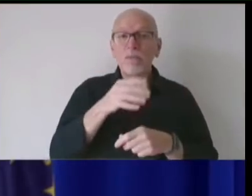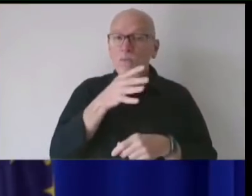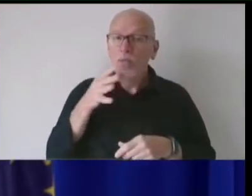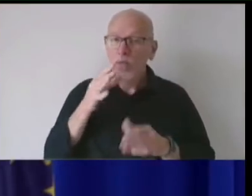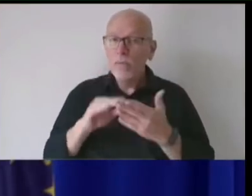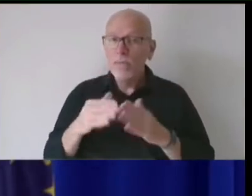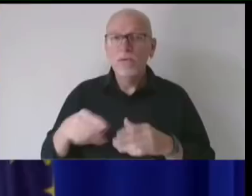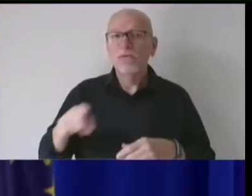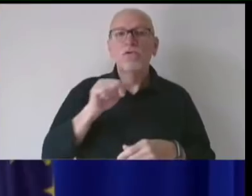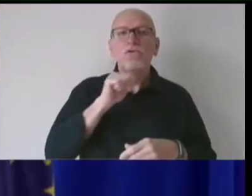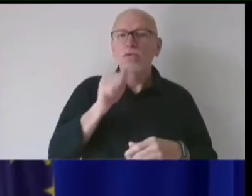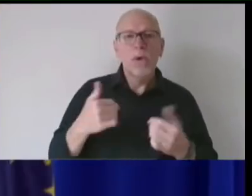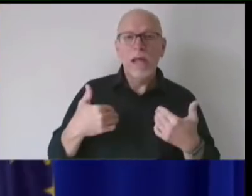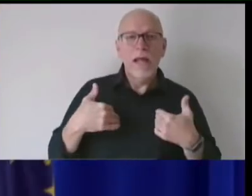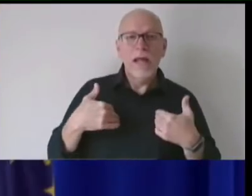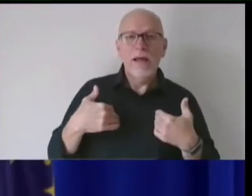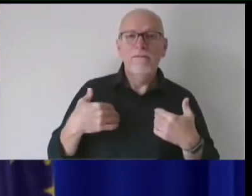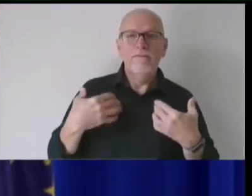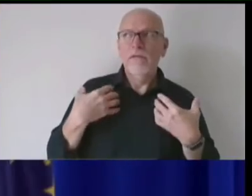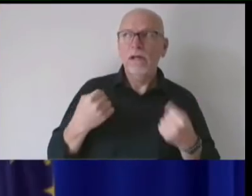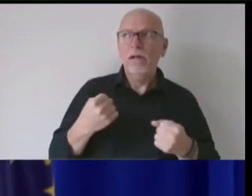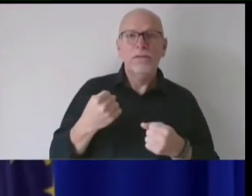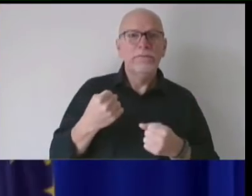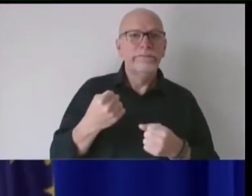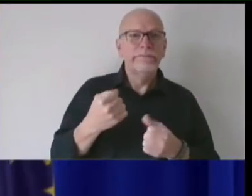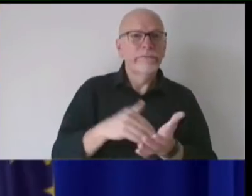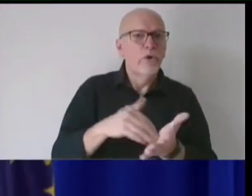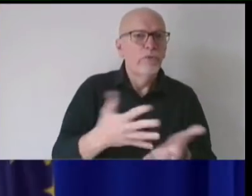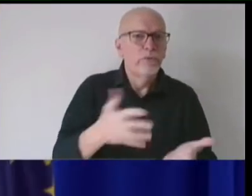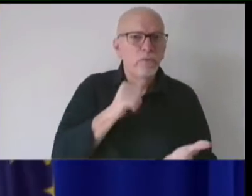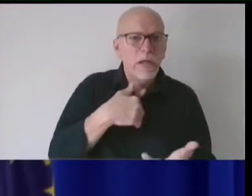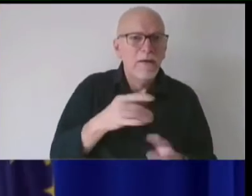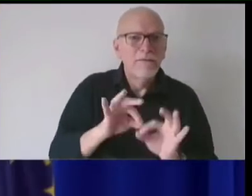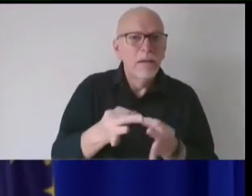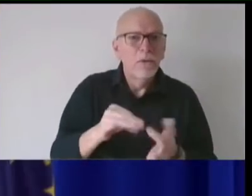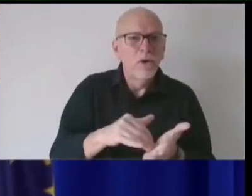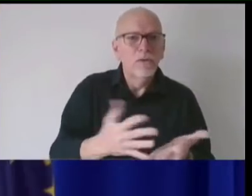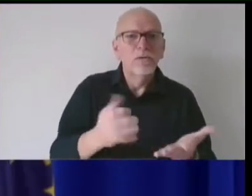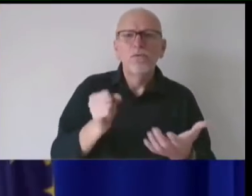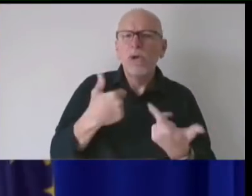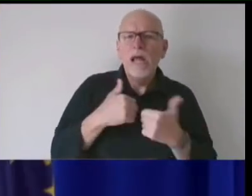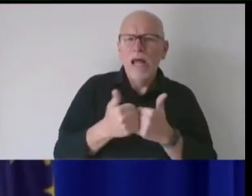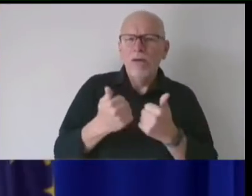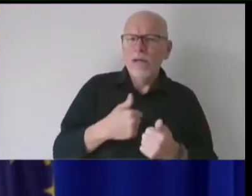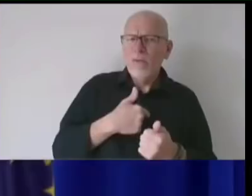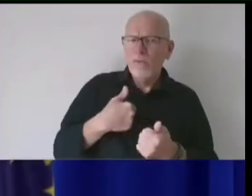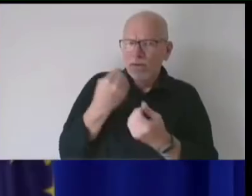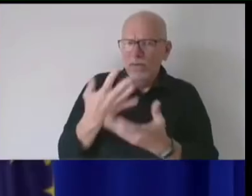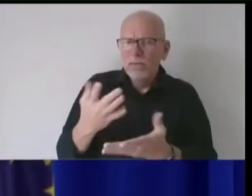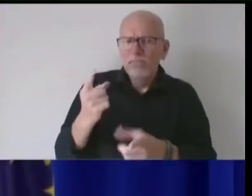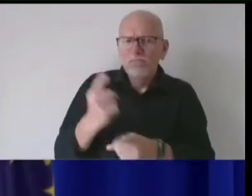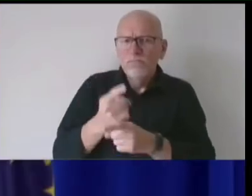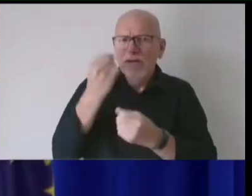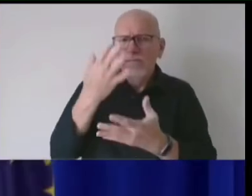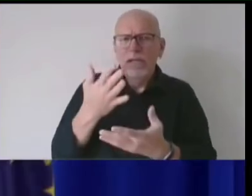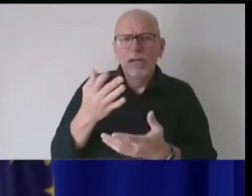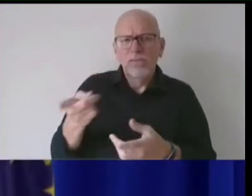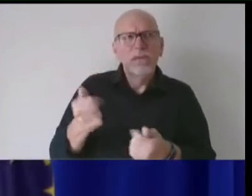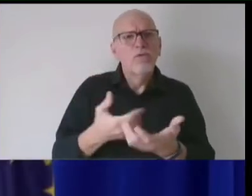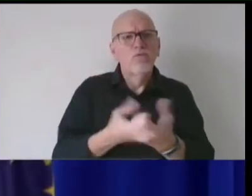don't have a healthcare provider. So what are we doing to get them accurate information from people that they trust?